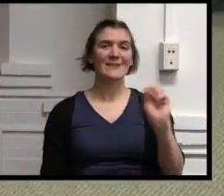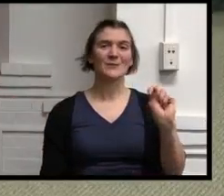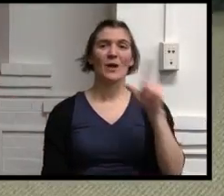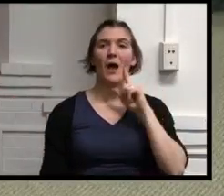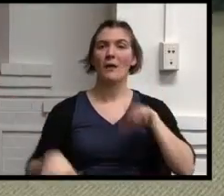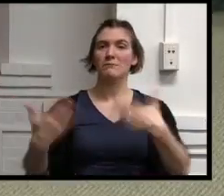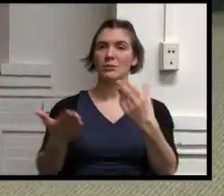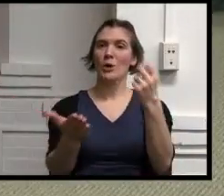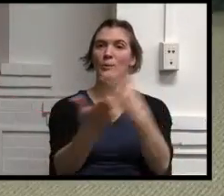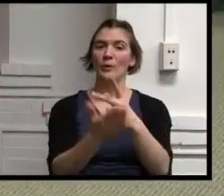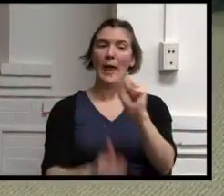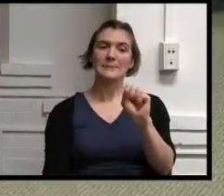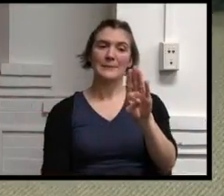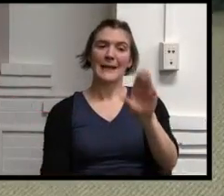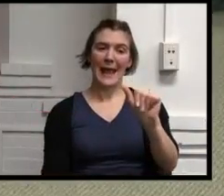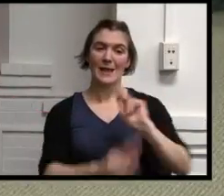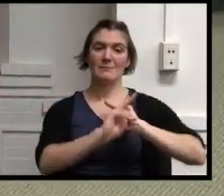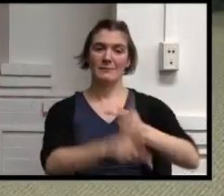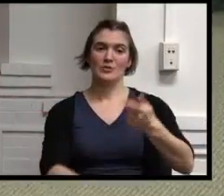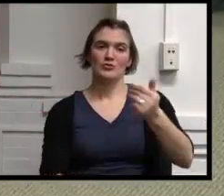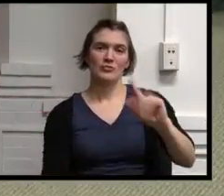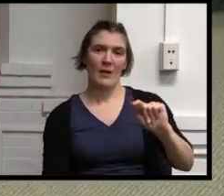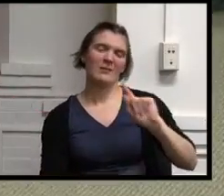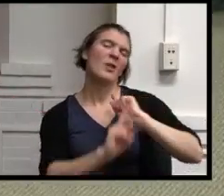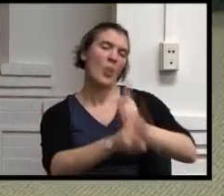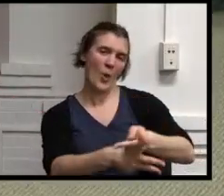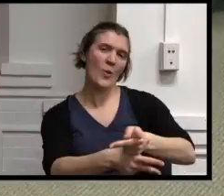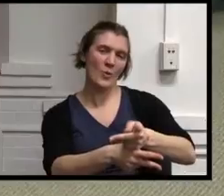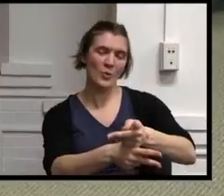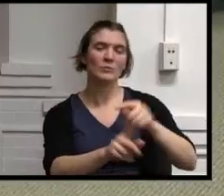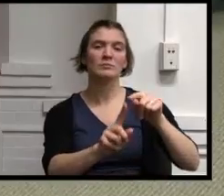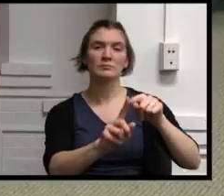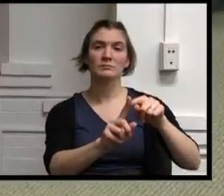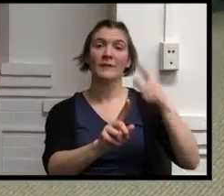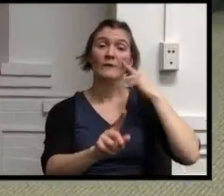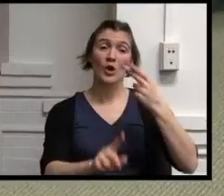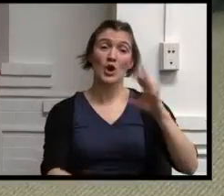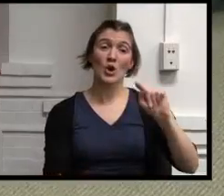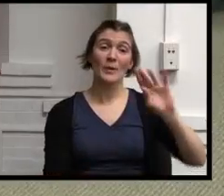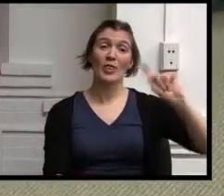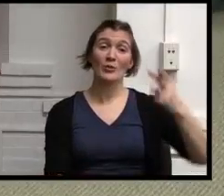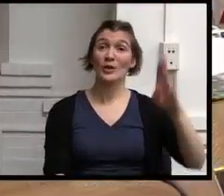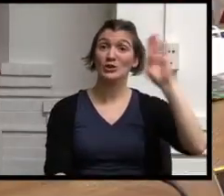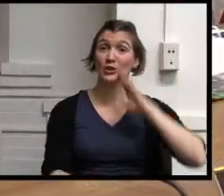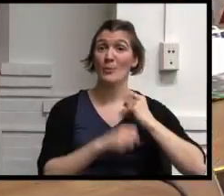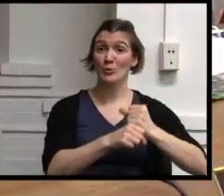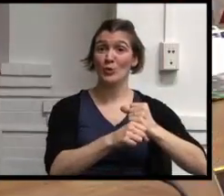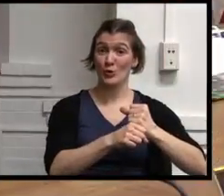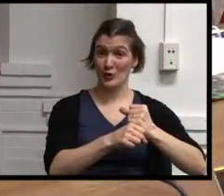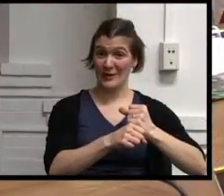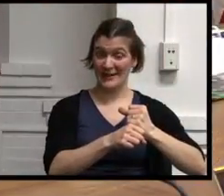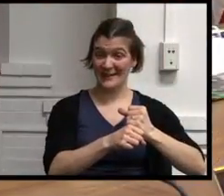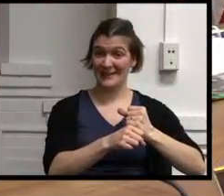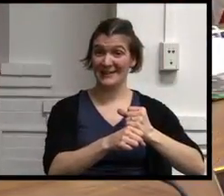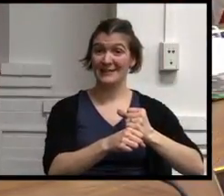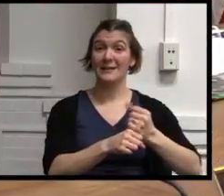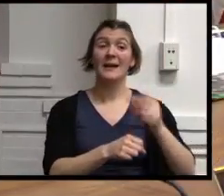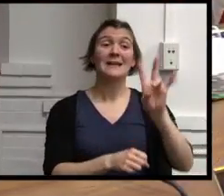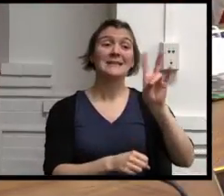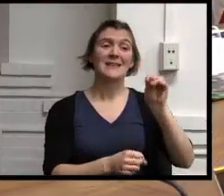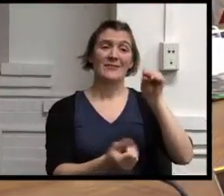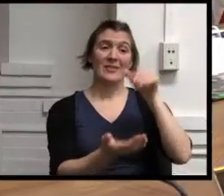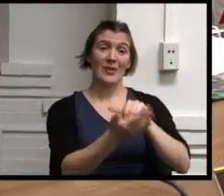Move we approve a small business assistance program loan for Hermit Thrush Brewery LLC in the amount